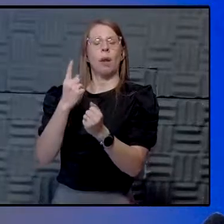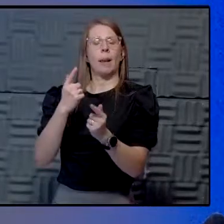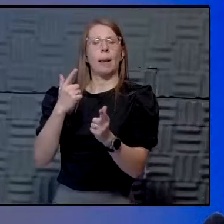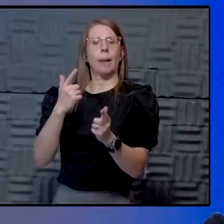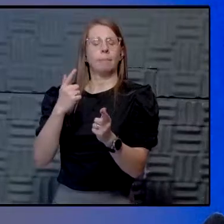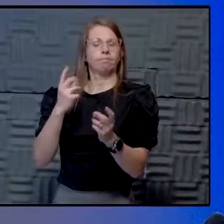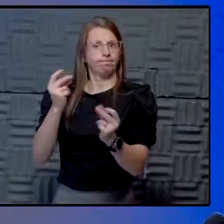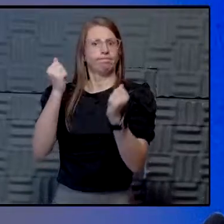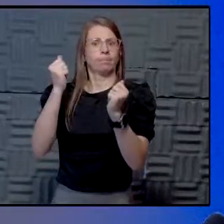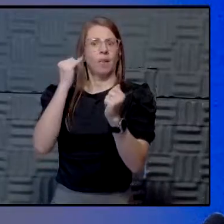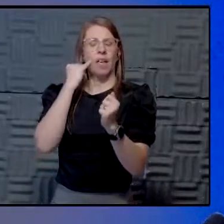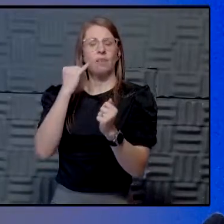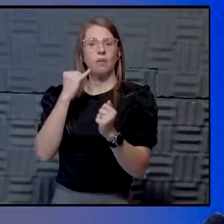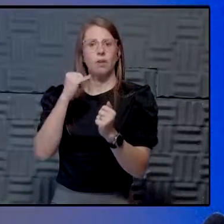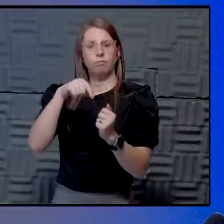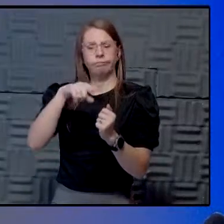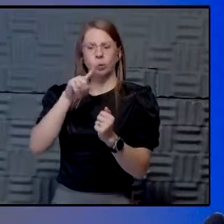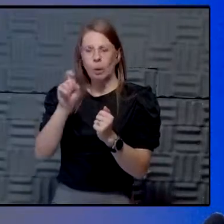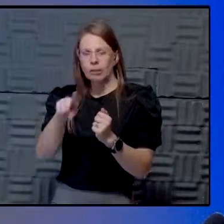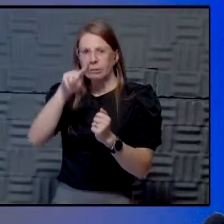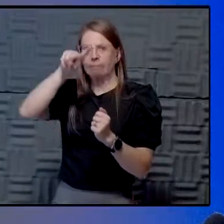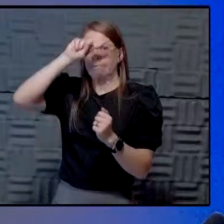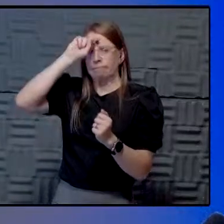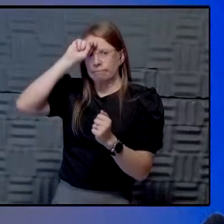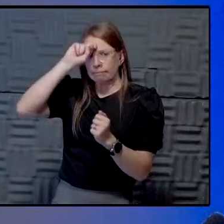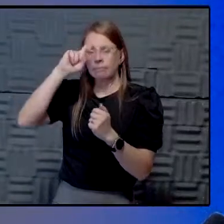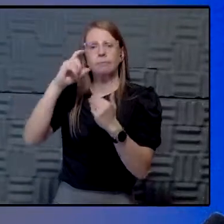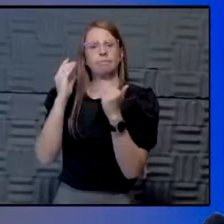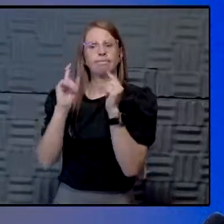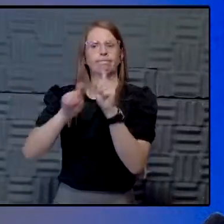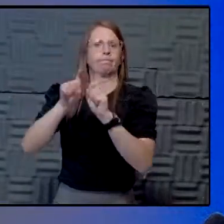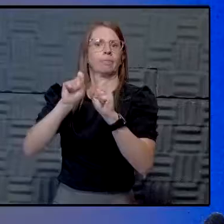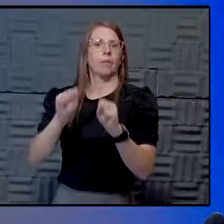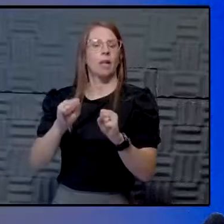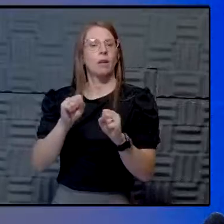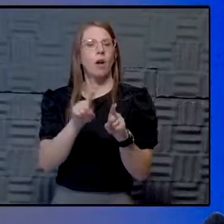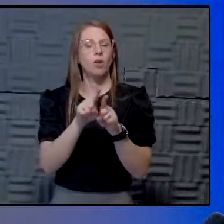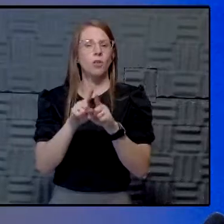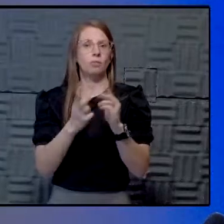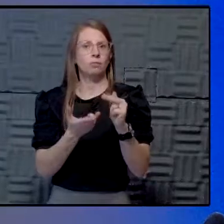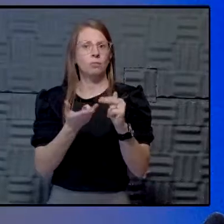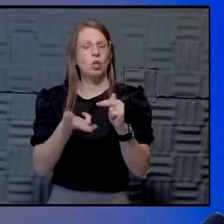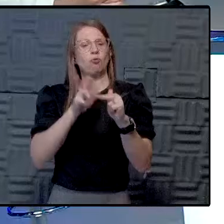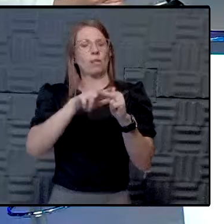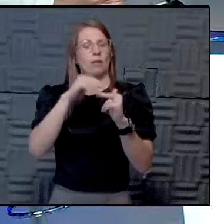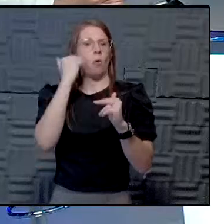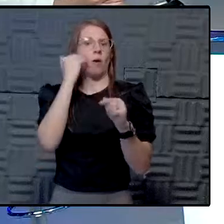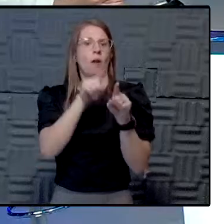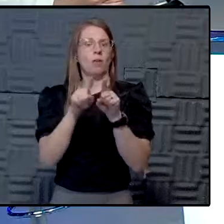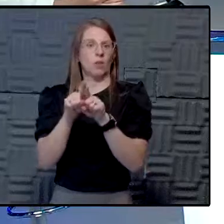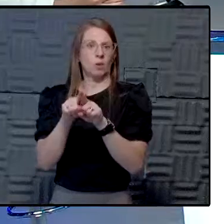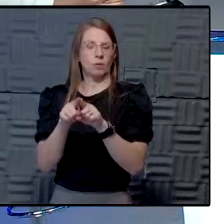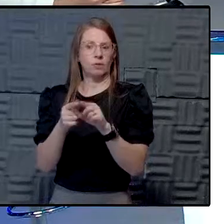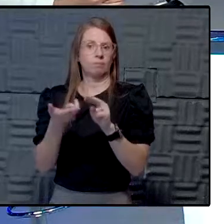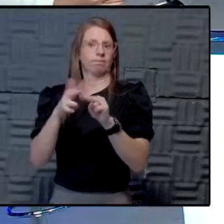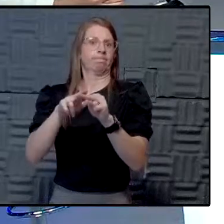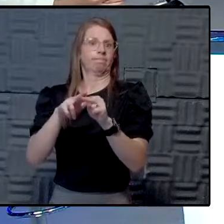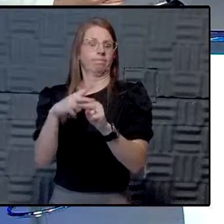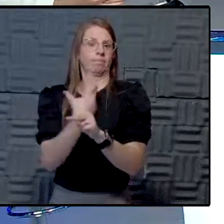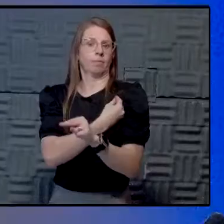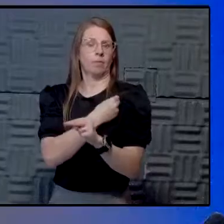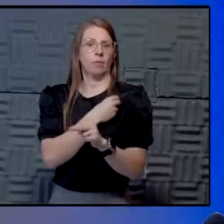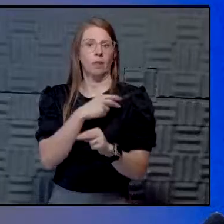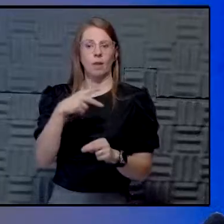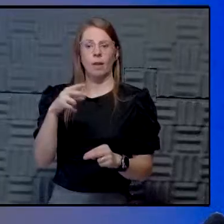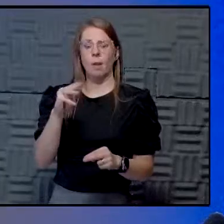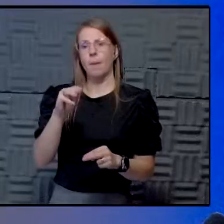if they have questions about that. So we're hoping to increase awareness and increase uptake. That's great. And so are you doing Pfizer, Moderna, J&J?